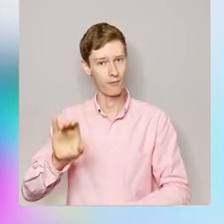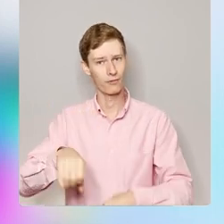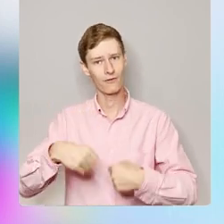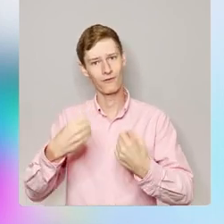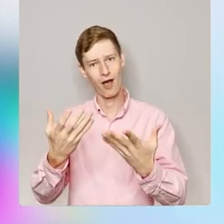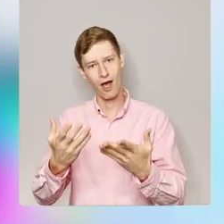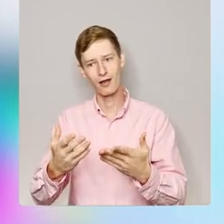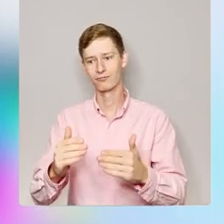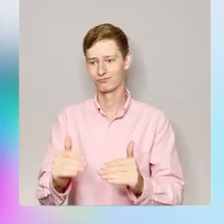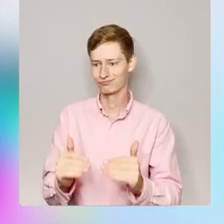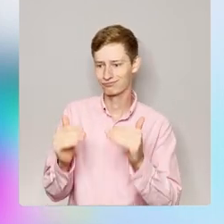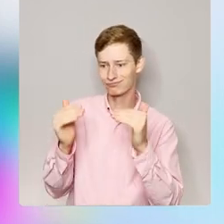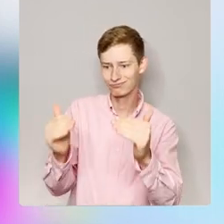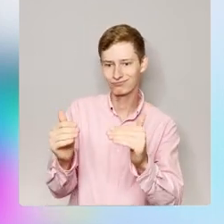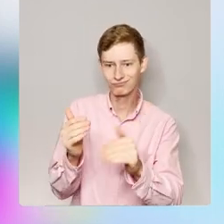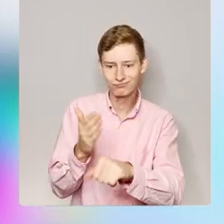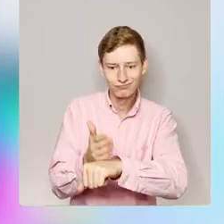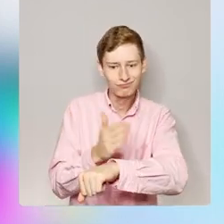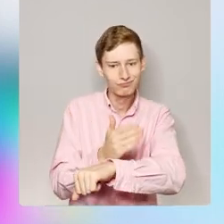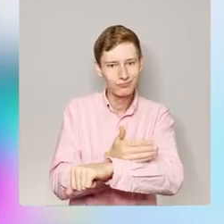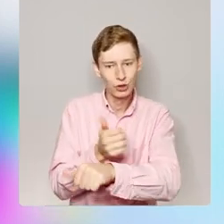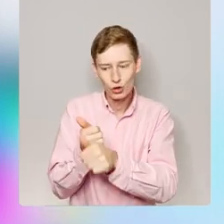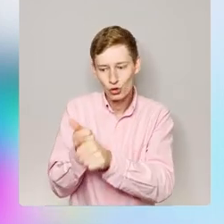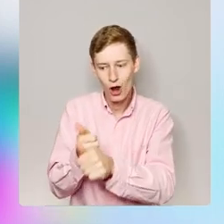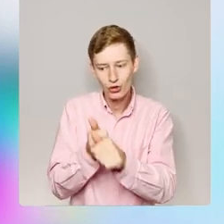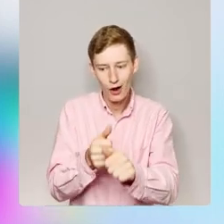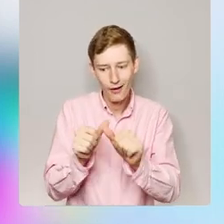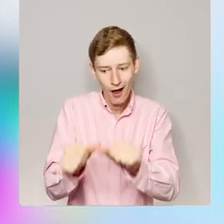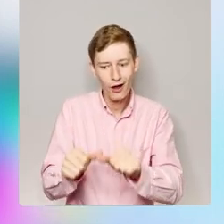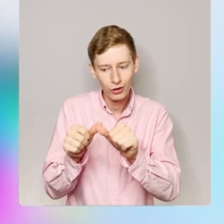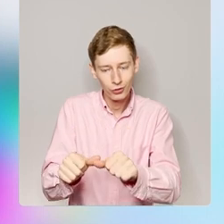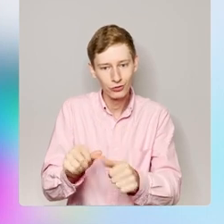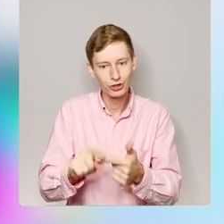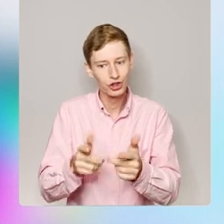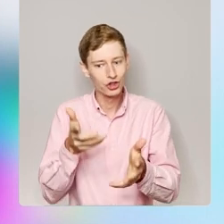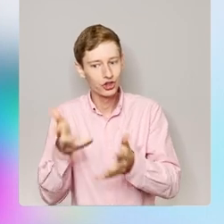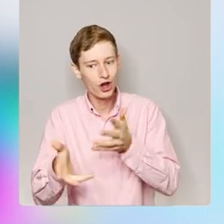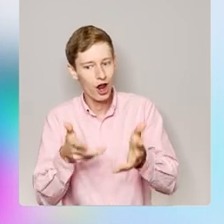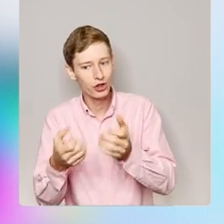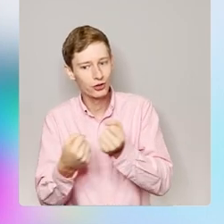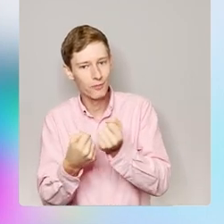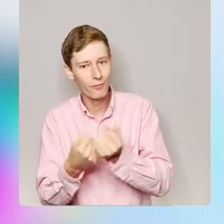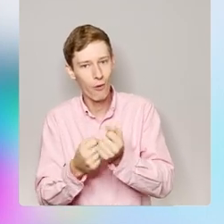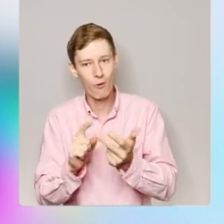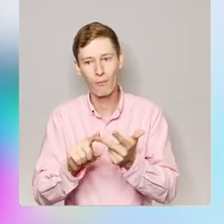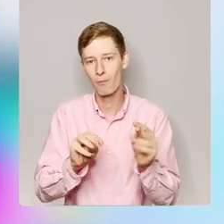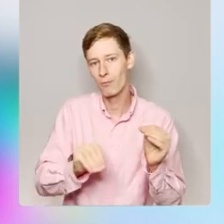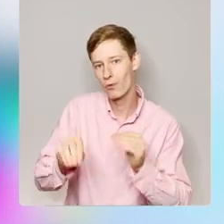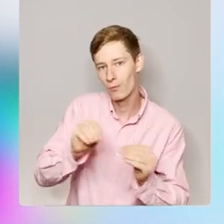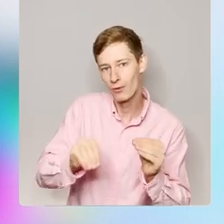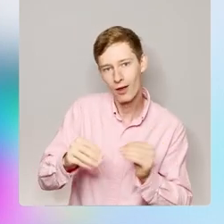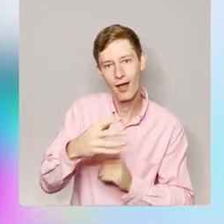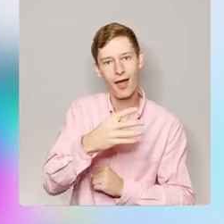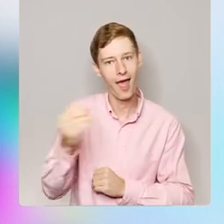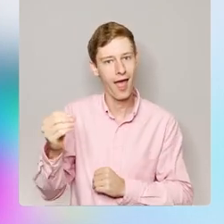step change improvements in tracking continuity, gesture support, movement, and